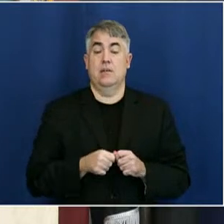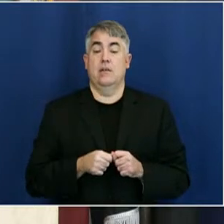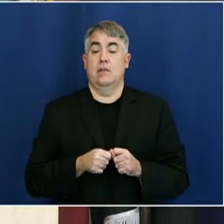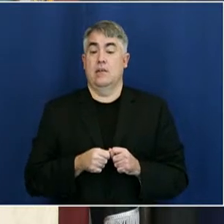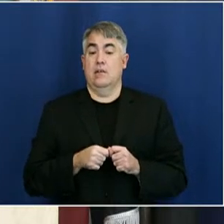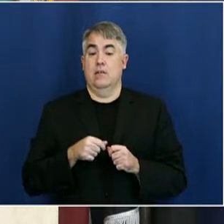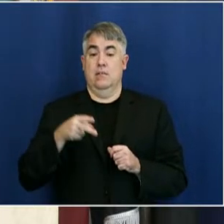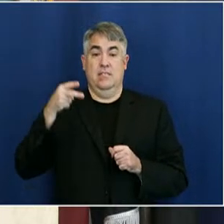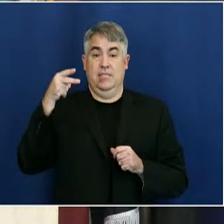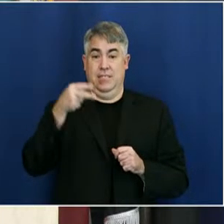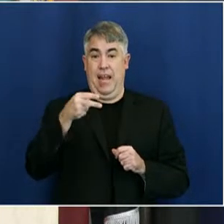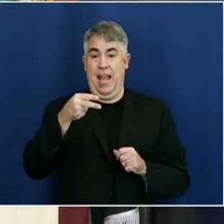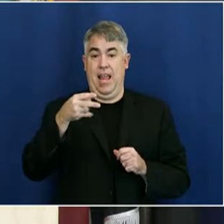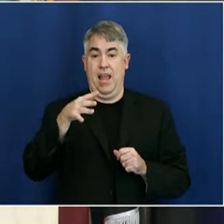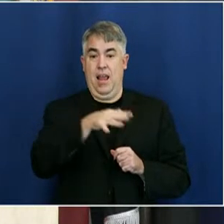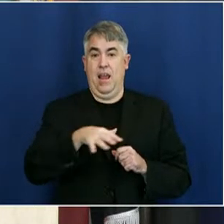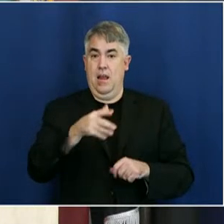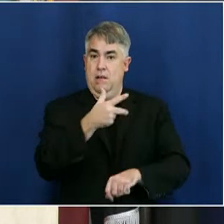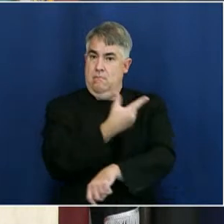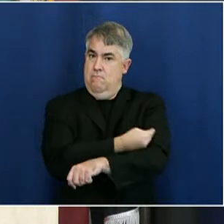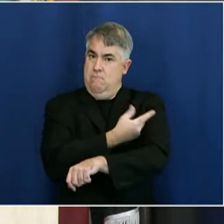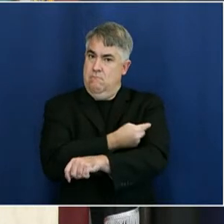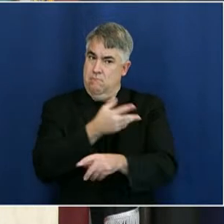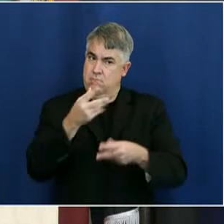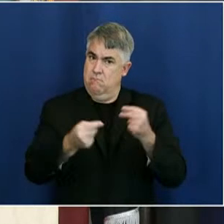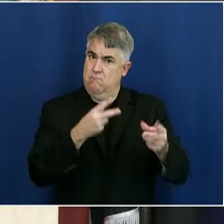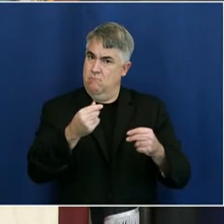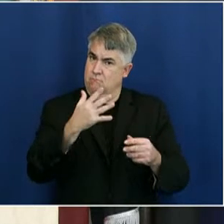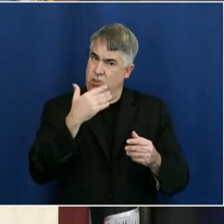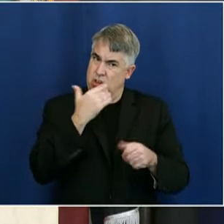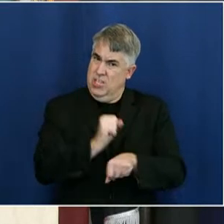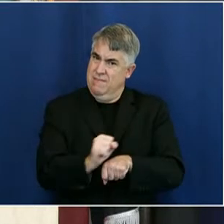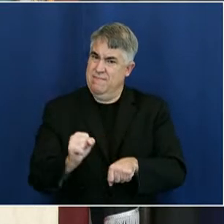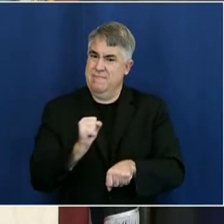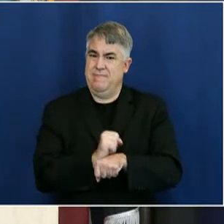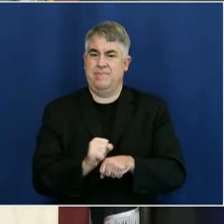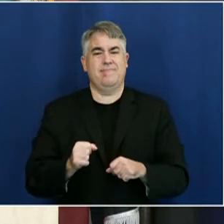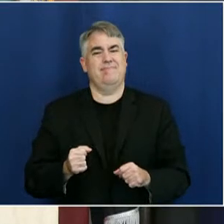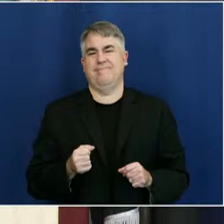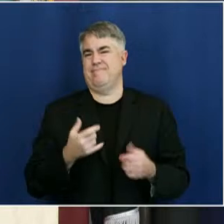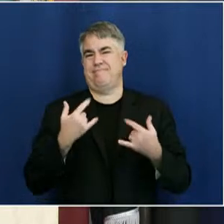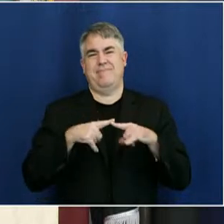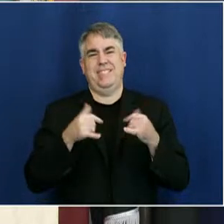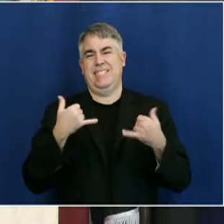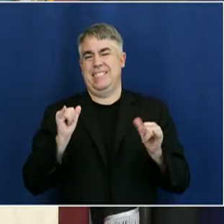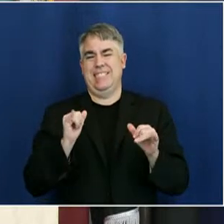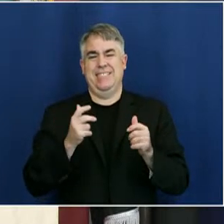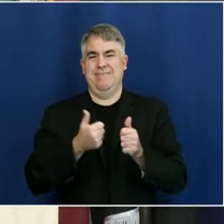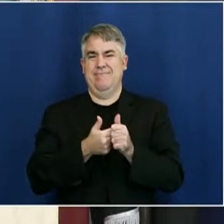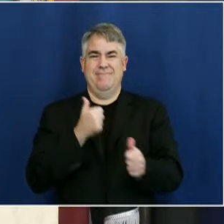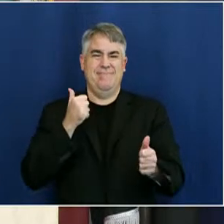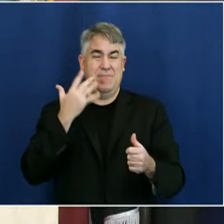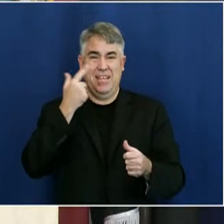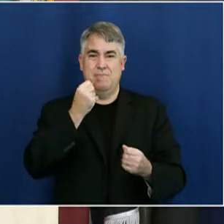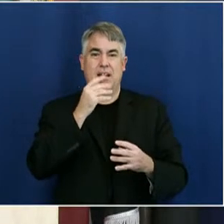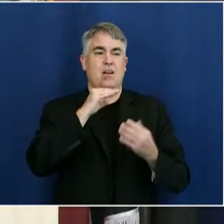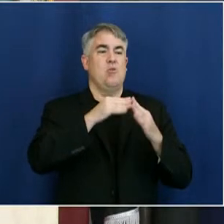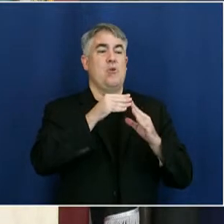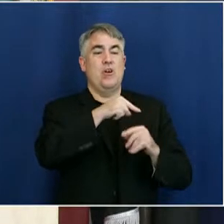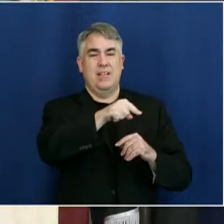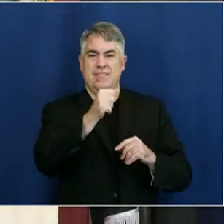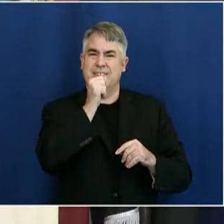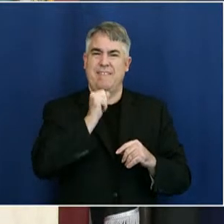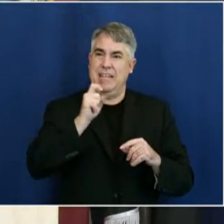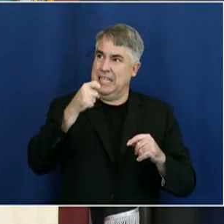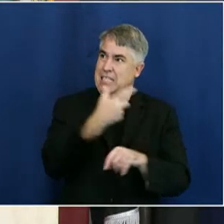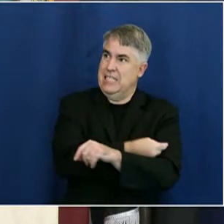person. But again, we know that those communities that have been hardest hit need and deserve the vaccine early. We've also